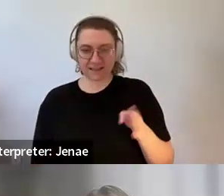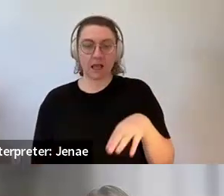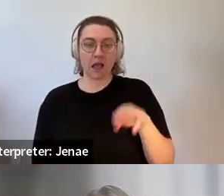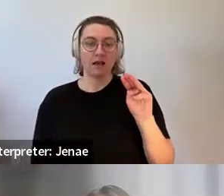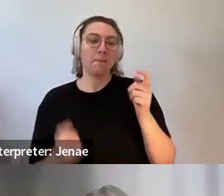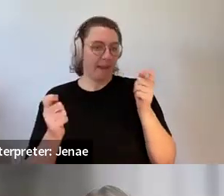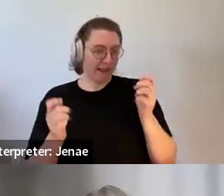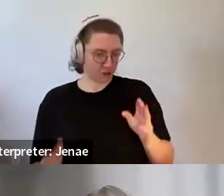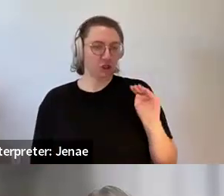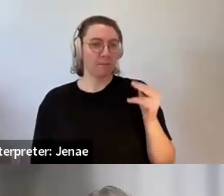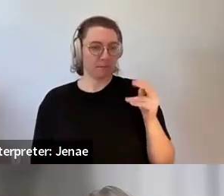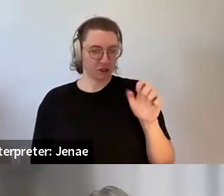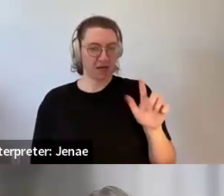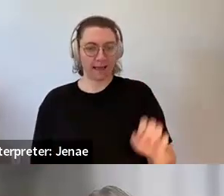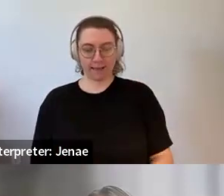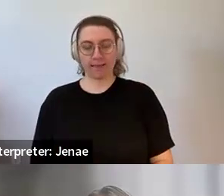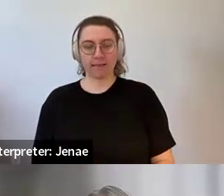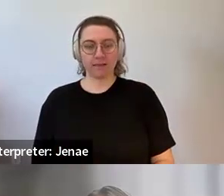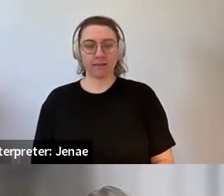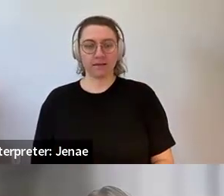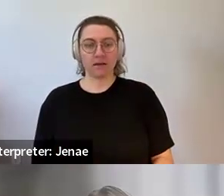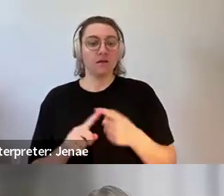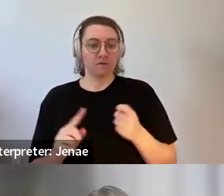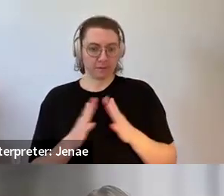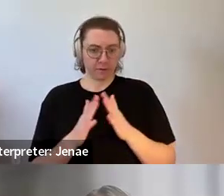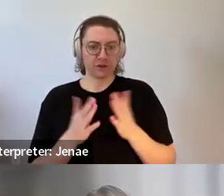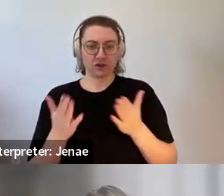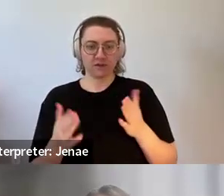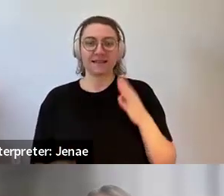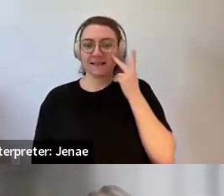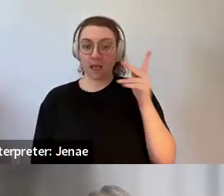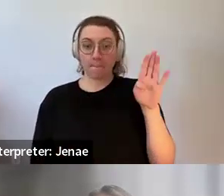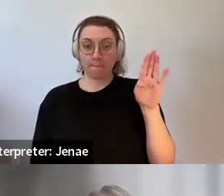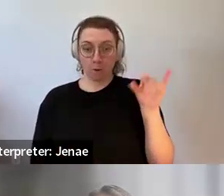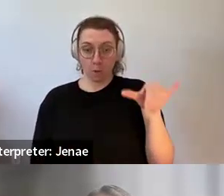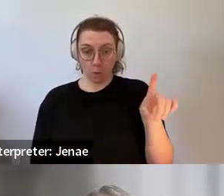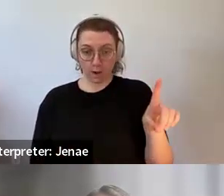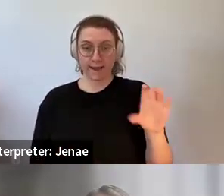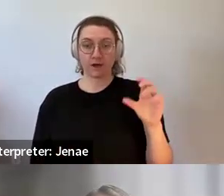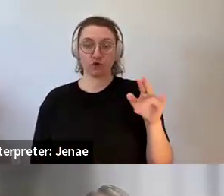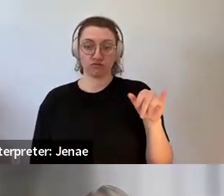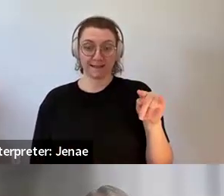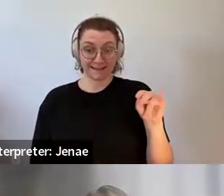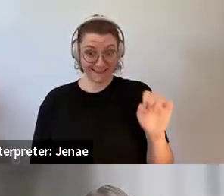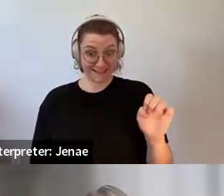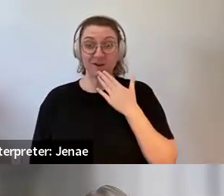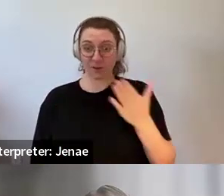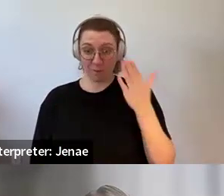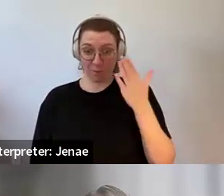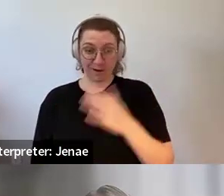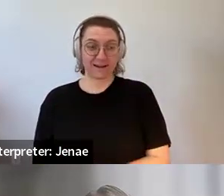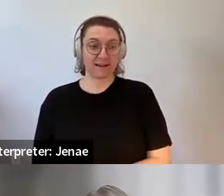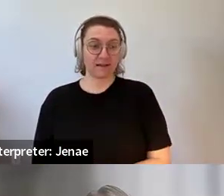Duchesne. Additionally, from Community Services, we have Boyd and Christine on this morning. Good morning. As well